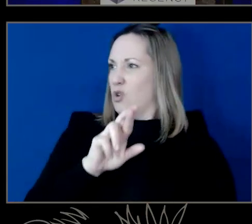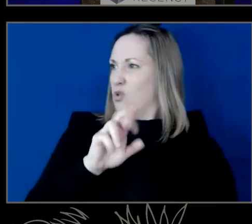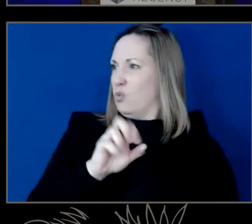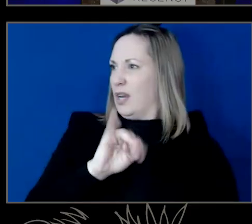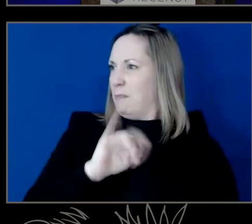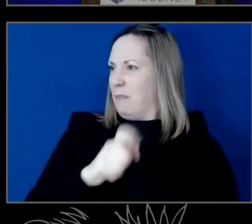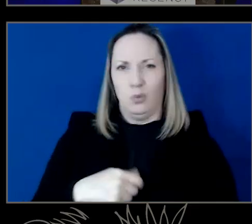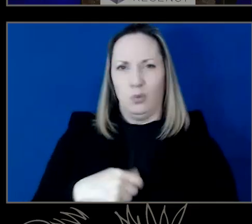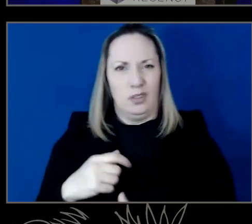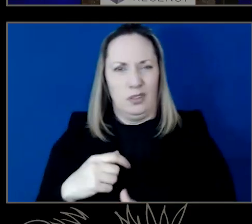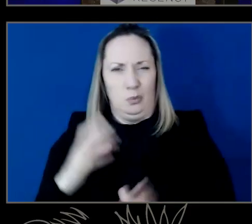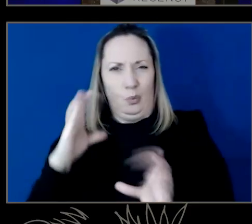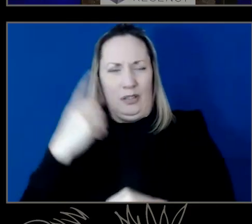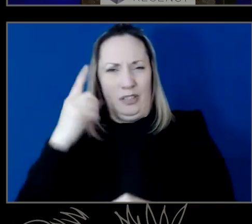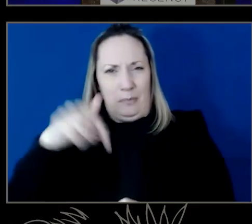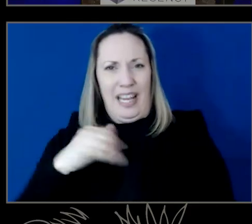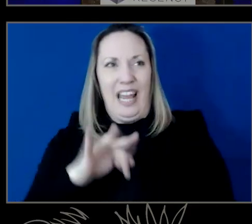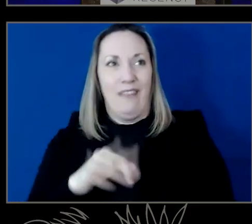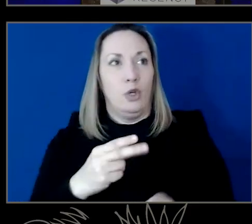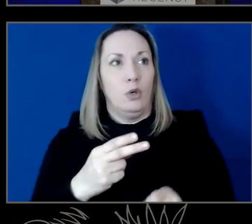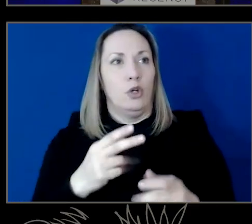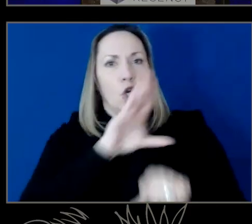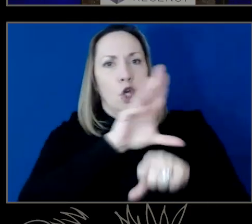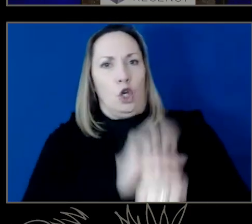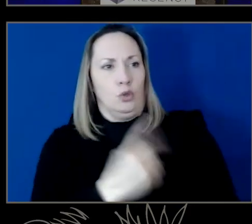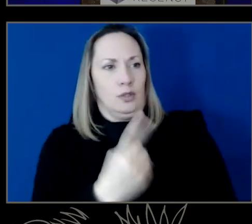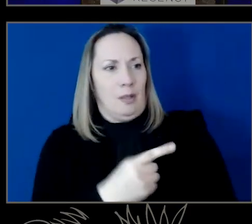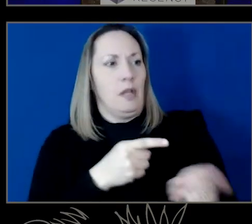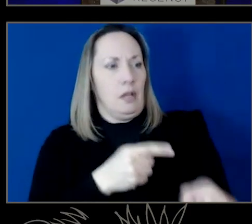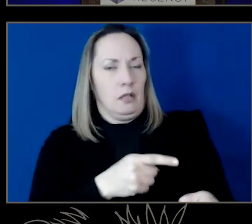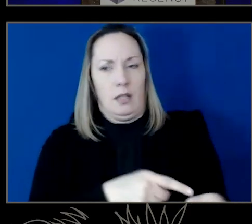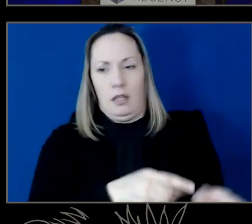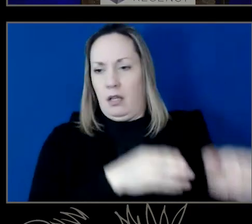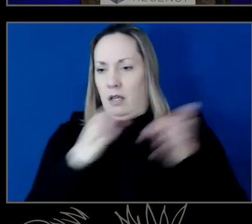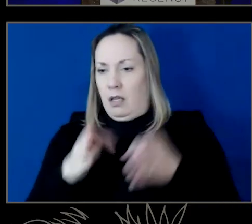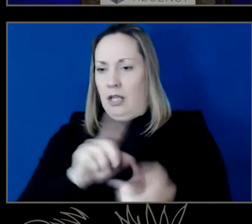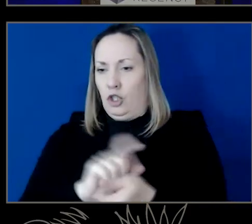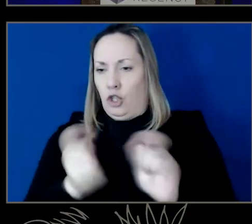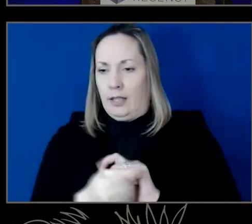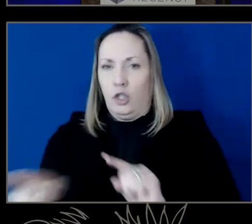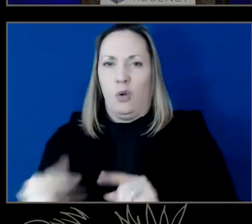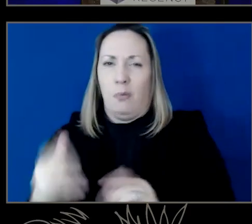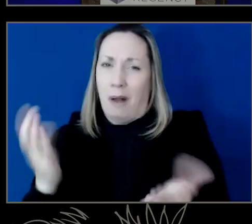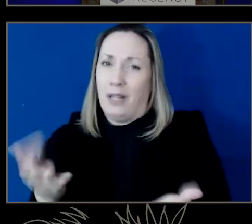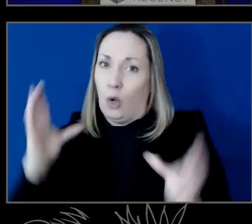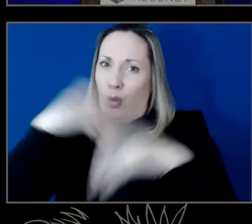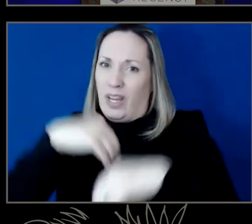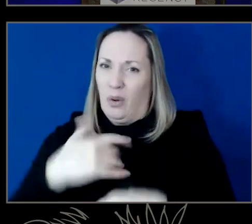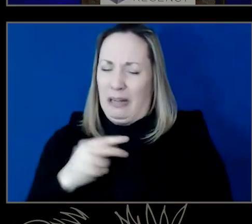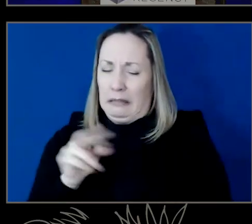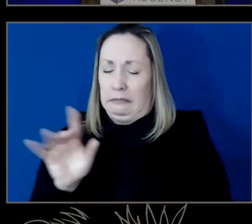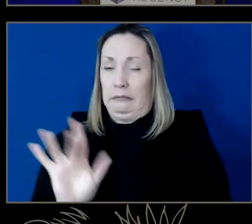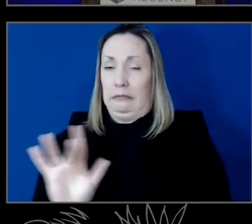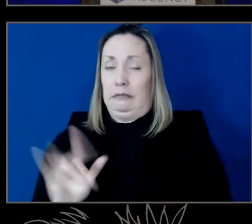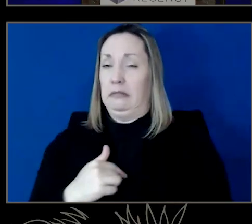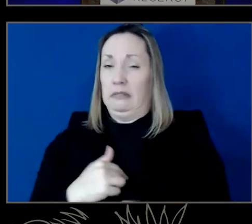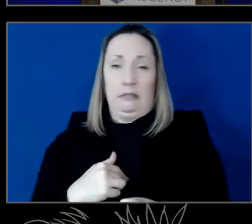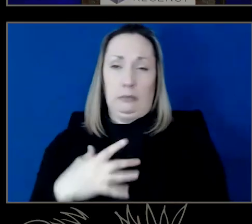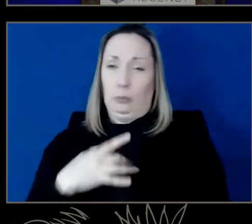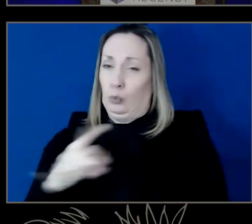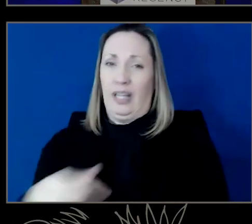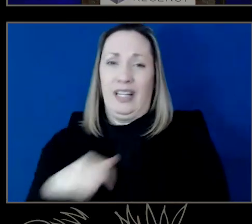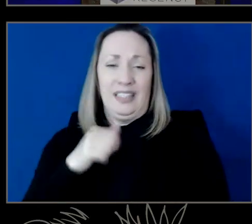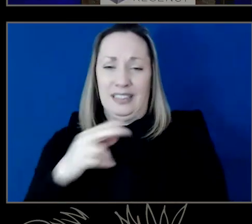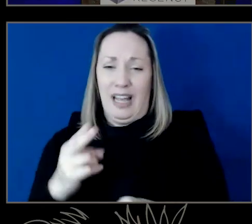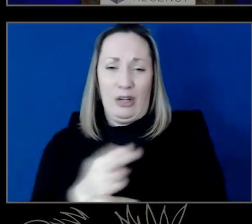fair. If you came from something else and you're looking at something new, it's probably going to be weird. When I look at this, I get the EU factor because I don't write Python today